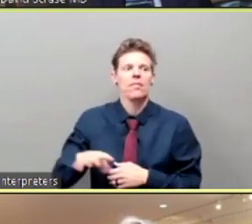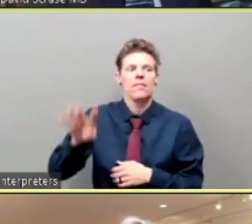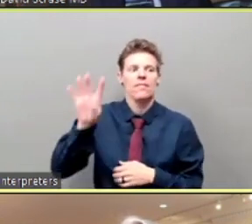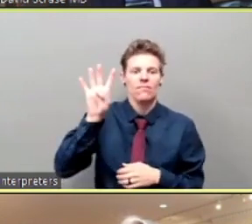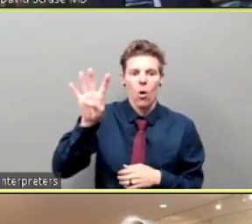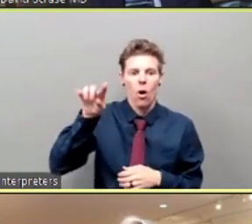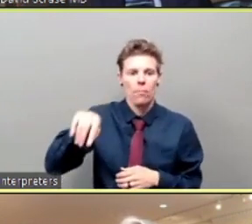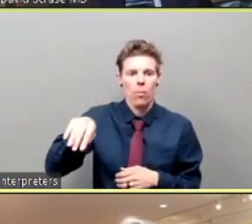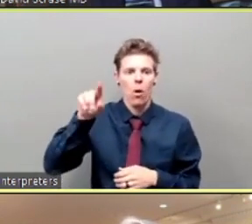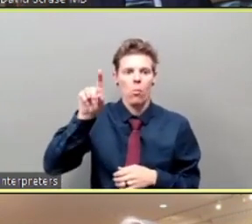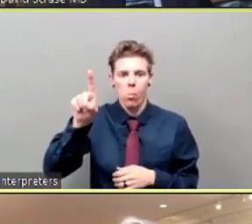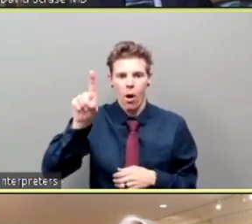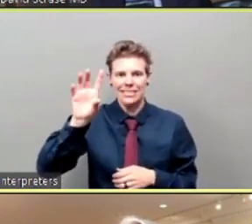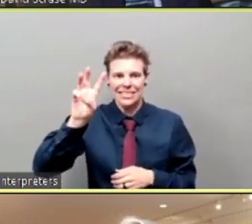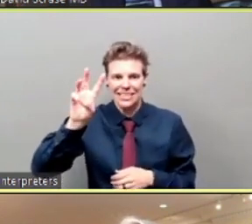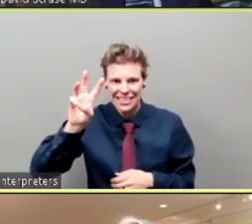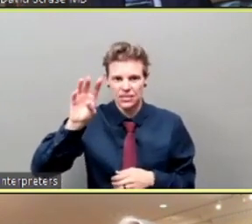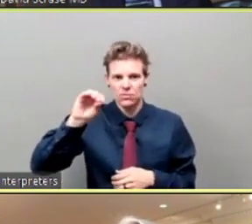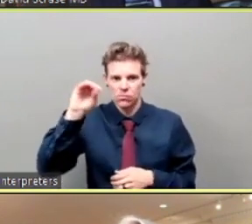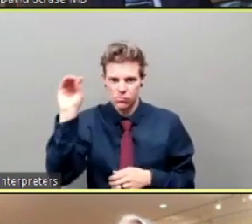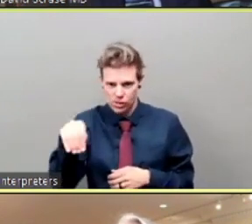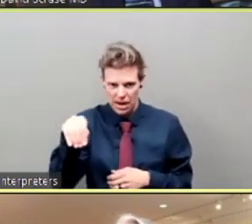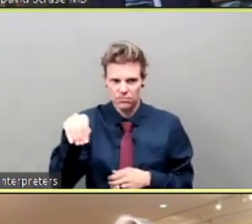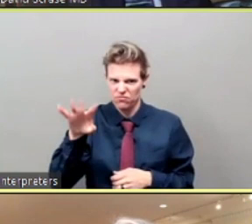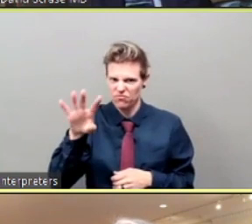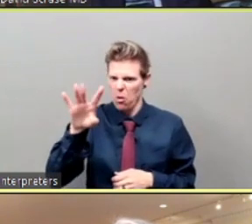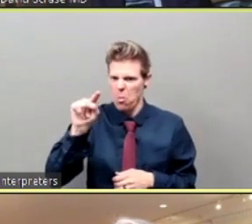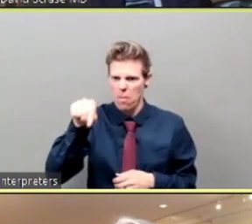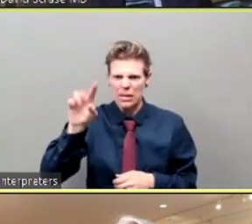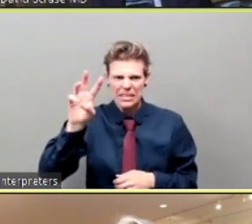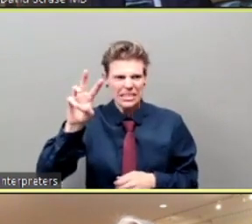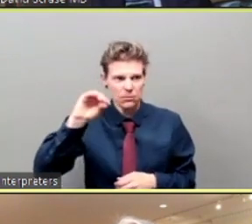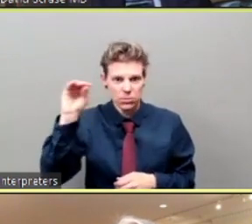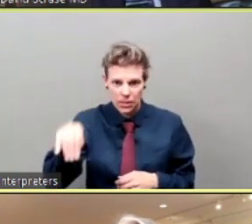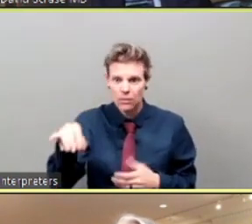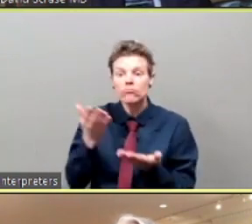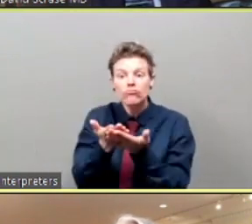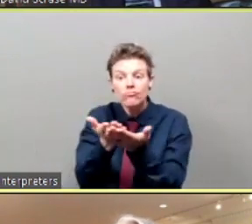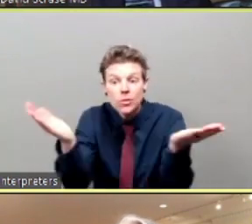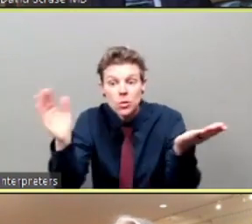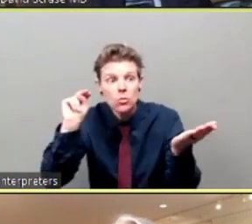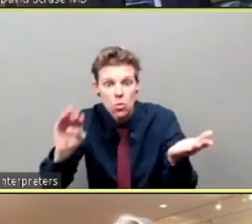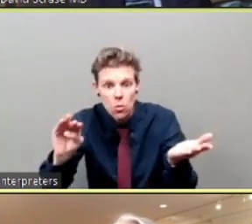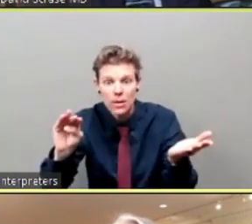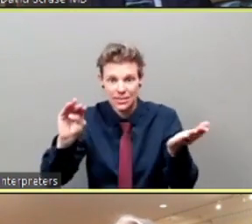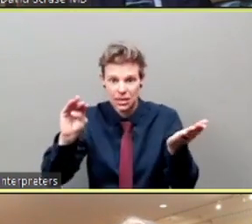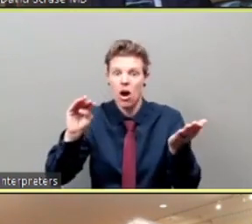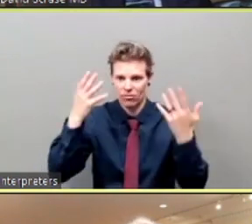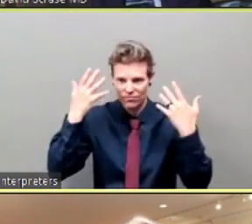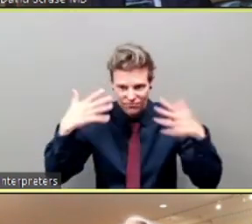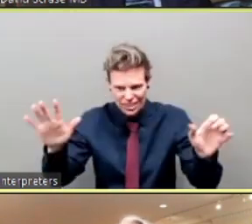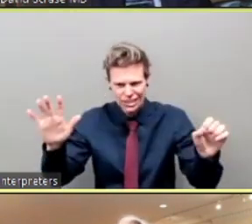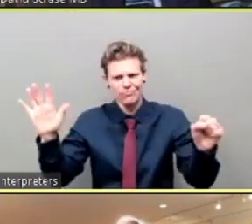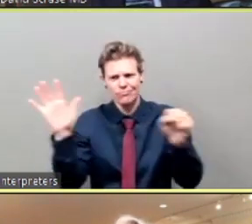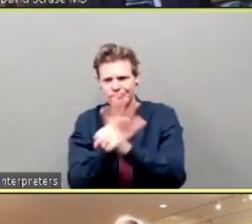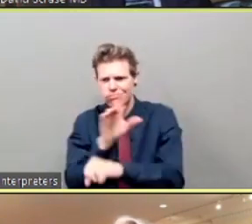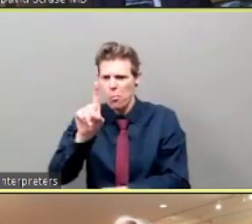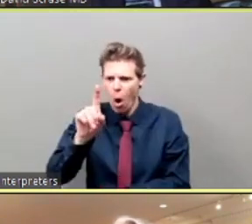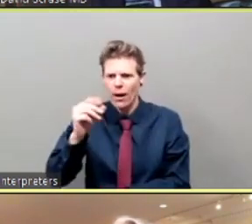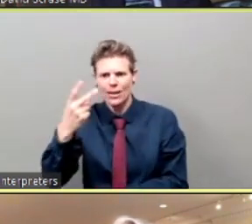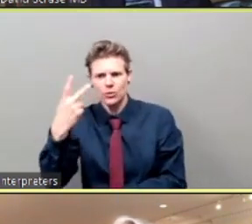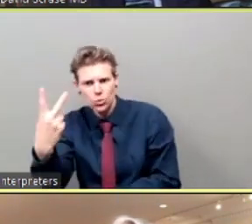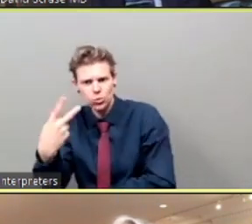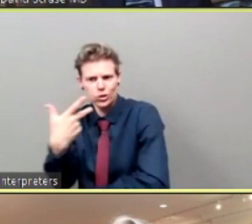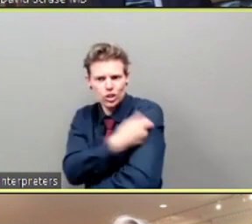41.6% of all New Mexicans who are eligible are fully vaccinated. And what I mean by eligible is, of course, if